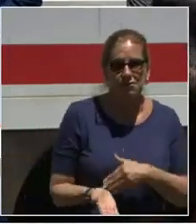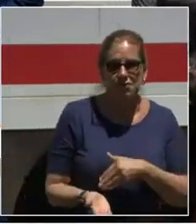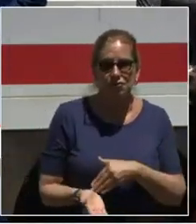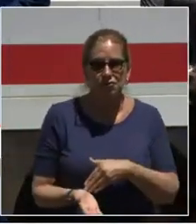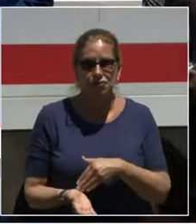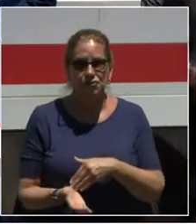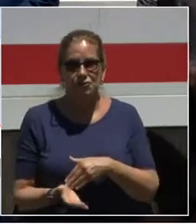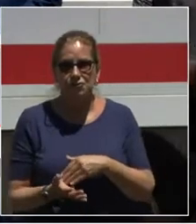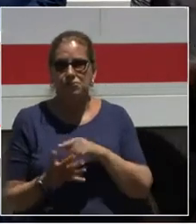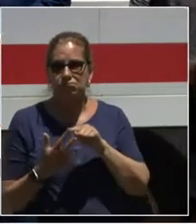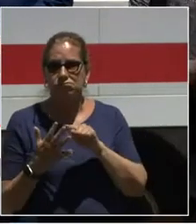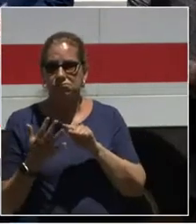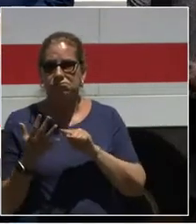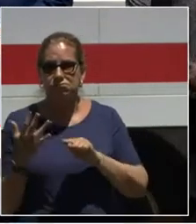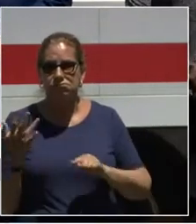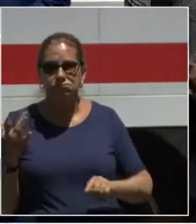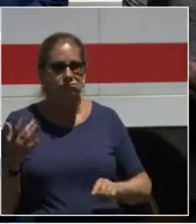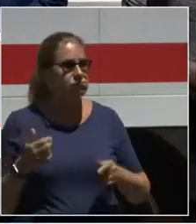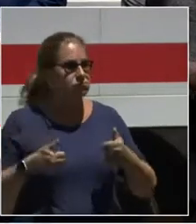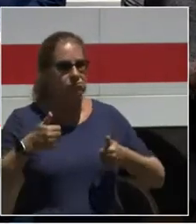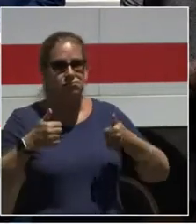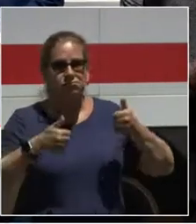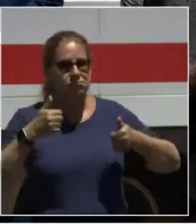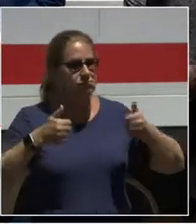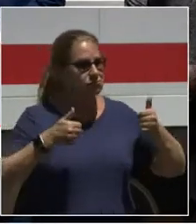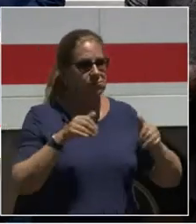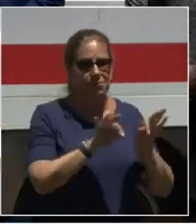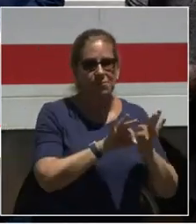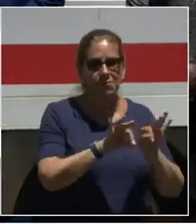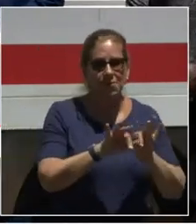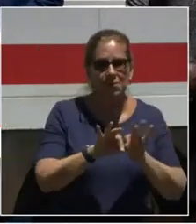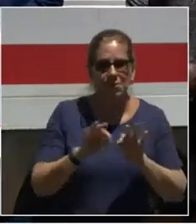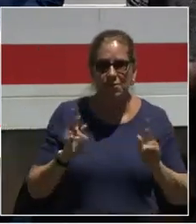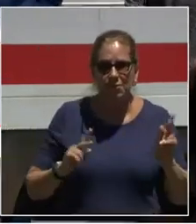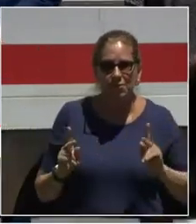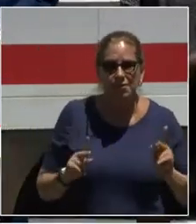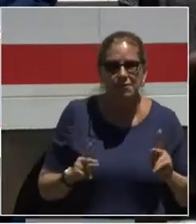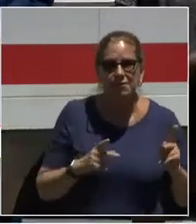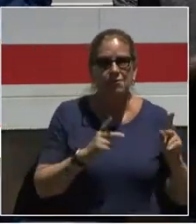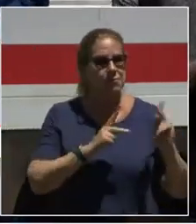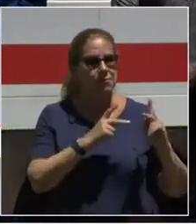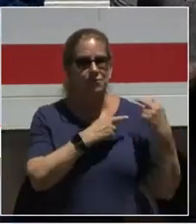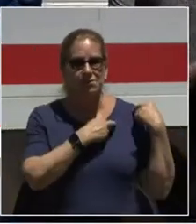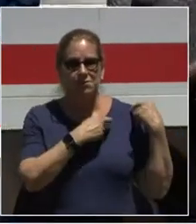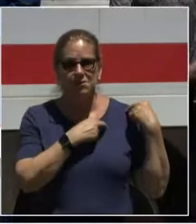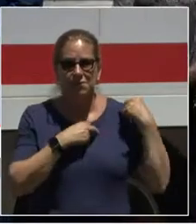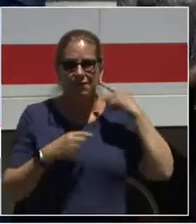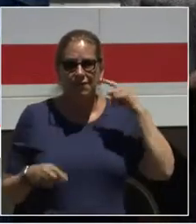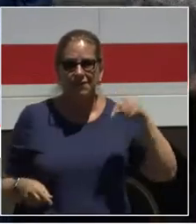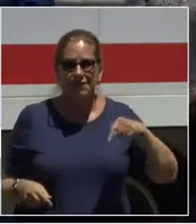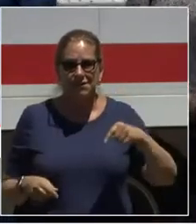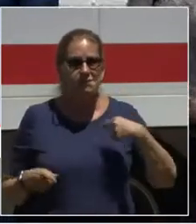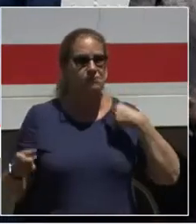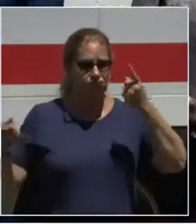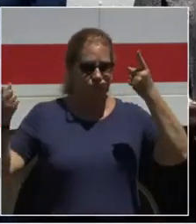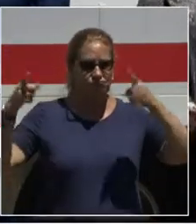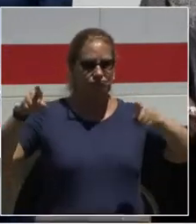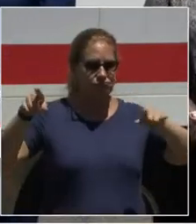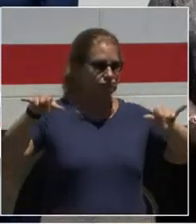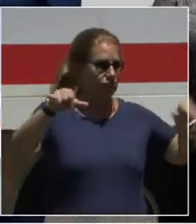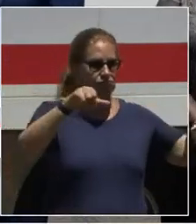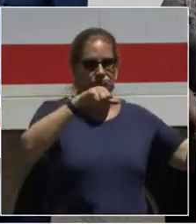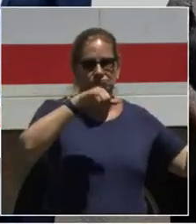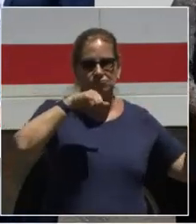Farabee, Dr. Walker-Davis, and council member. It is exciting that we are all aligned on one message, which is do your summer